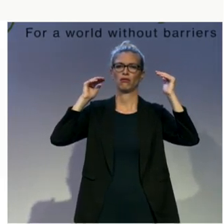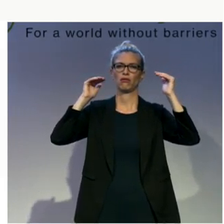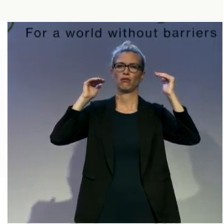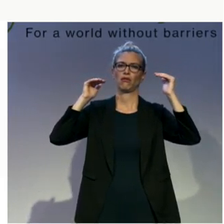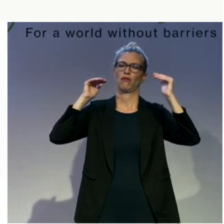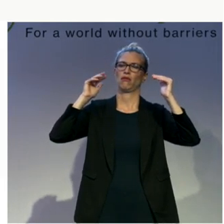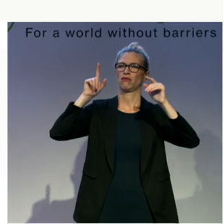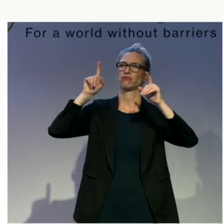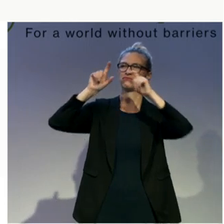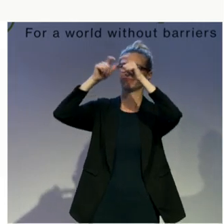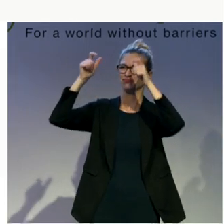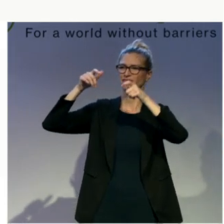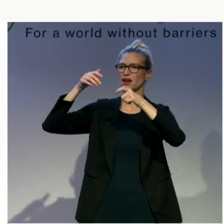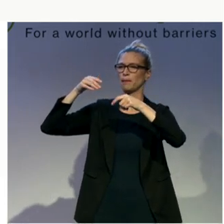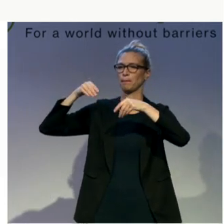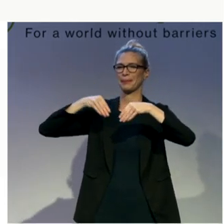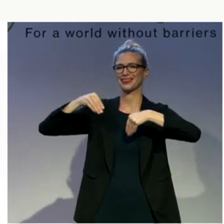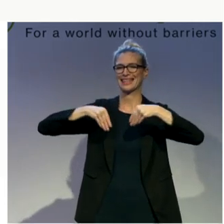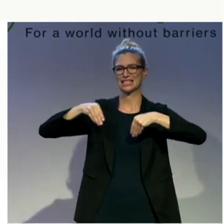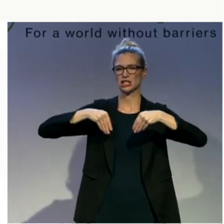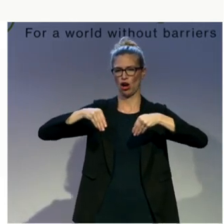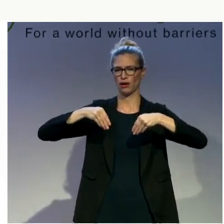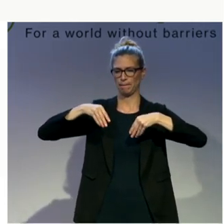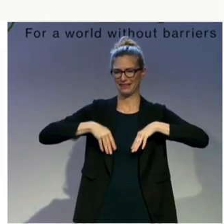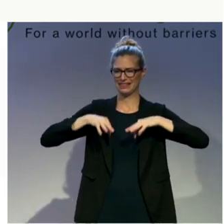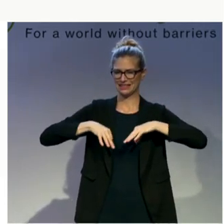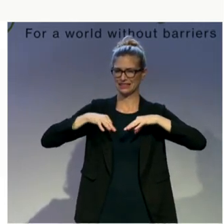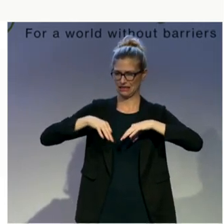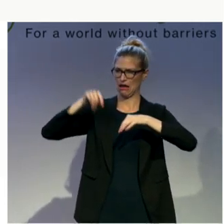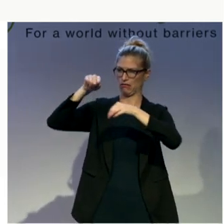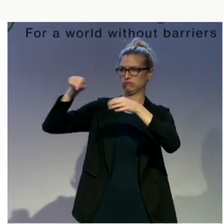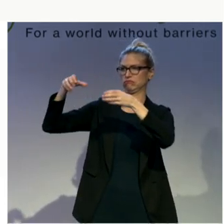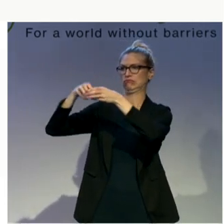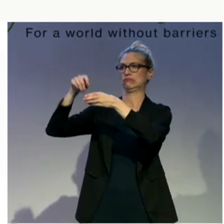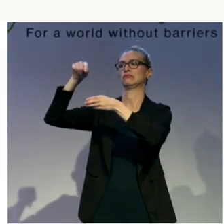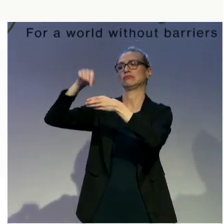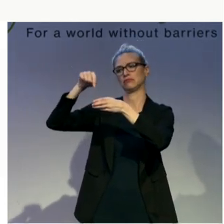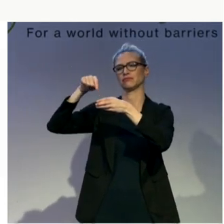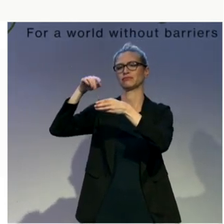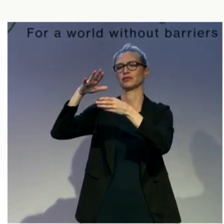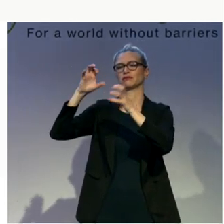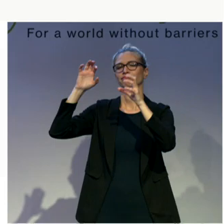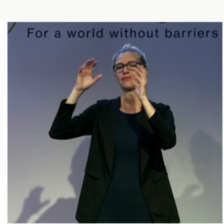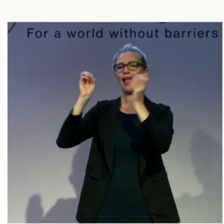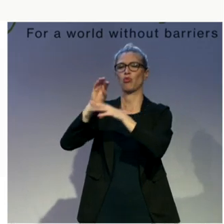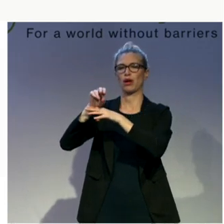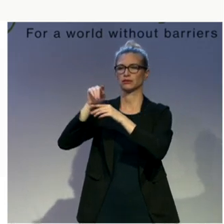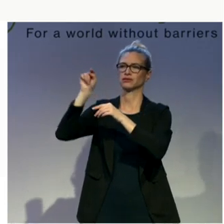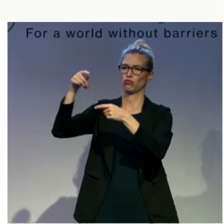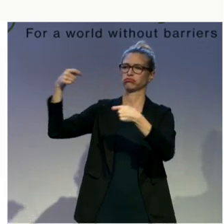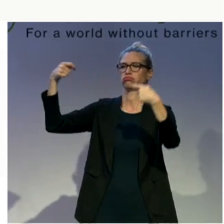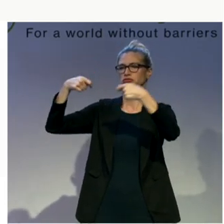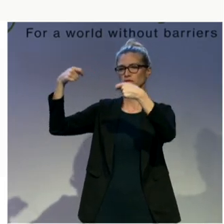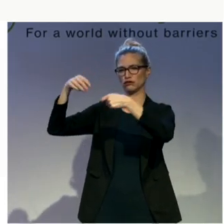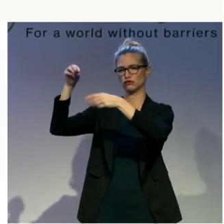do to take this work forward and met the rest of the costs by fundraising and just through our core